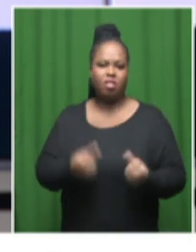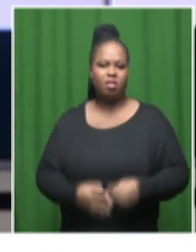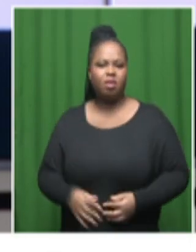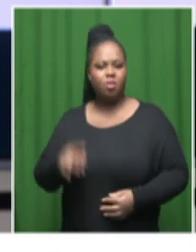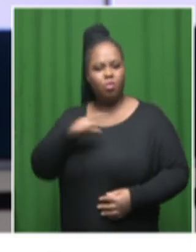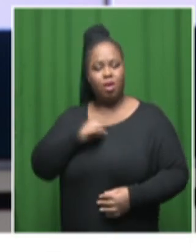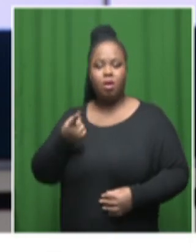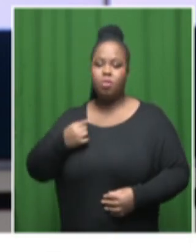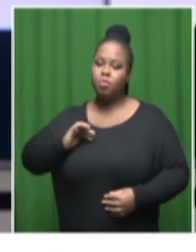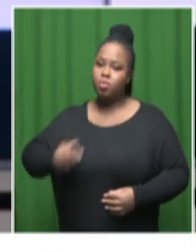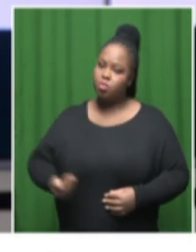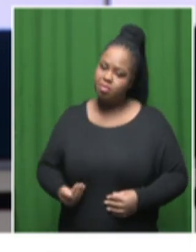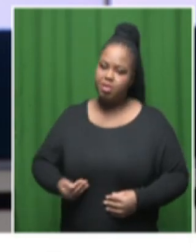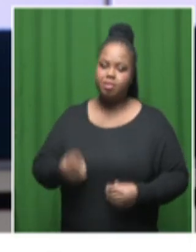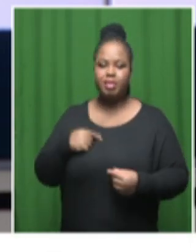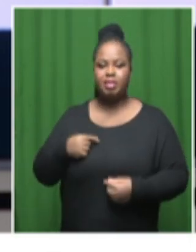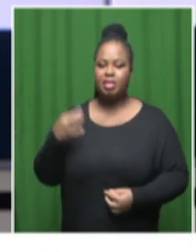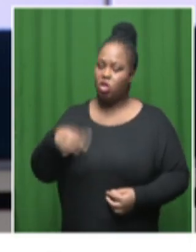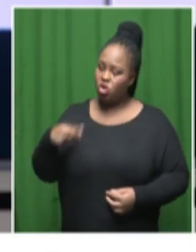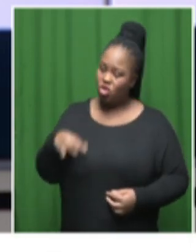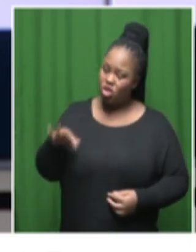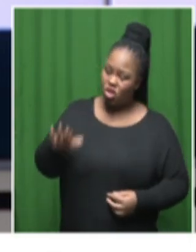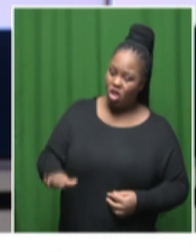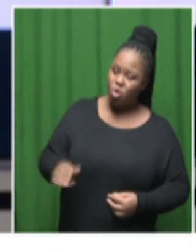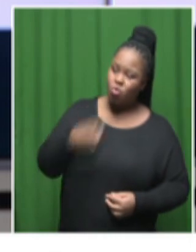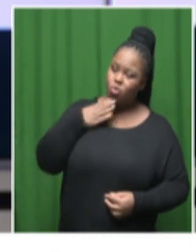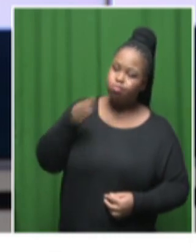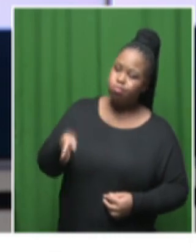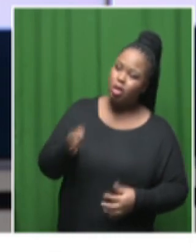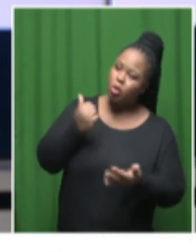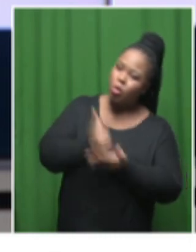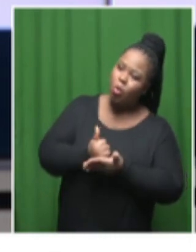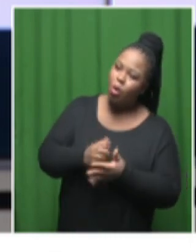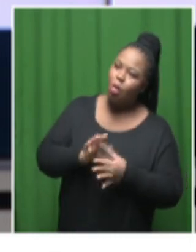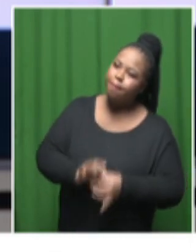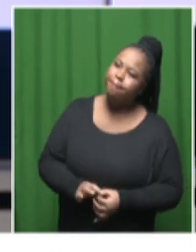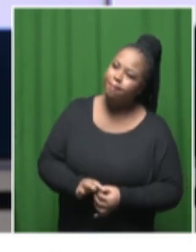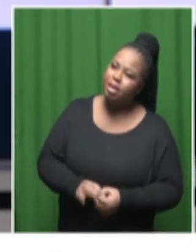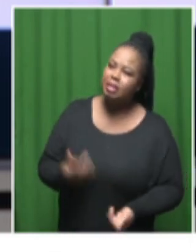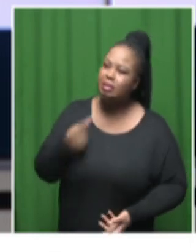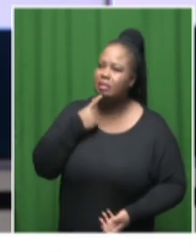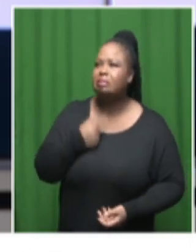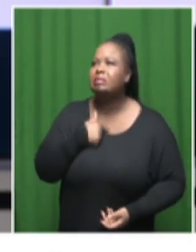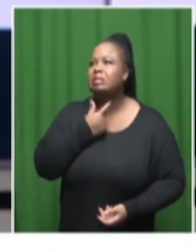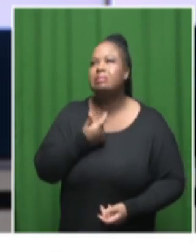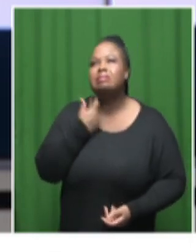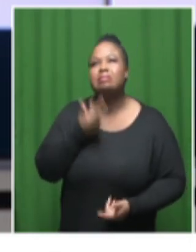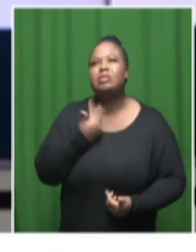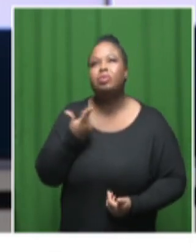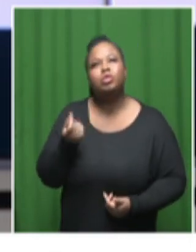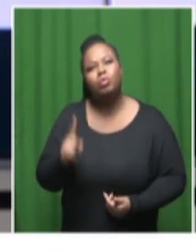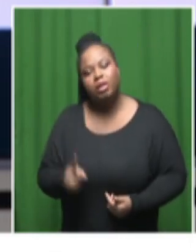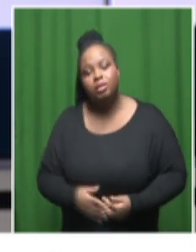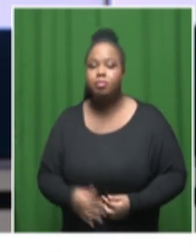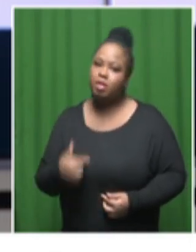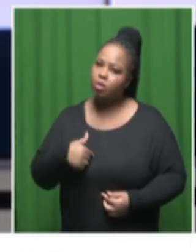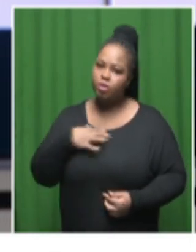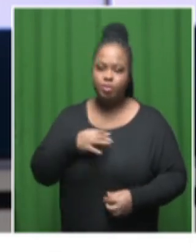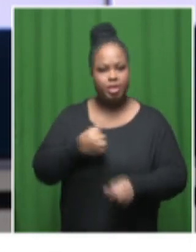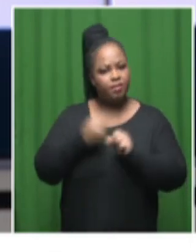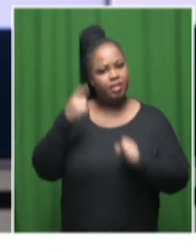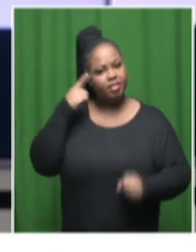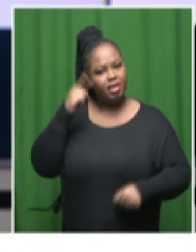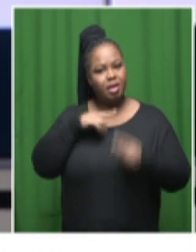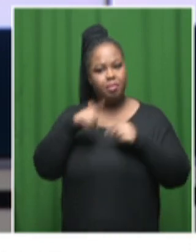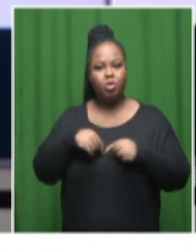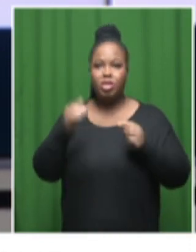offer as women. And that little girl that's sitting at home and having hope and saying, what can I do? I always say, never think about